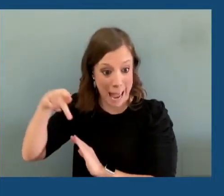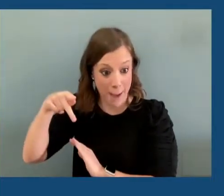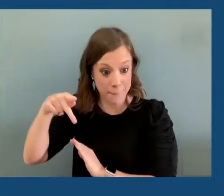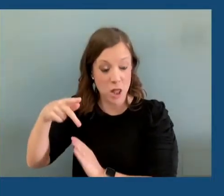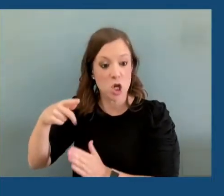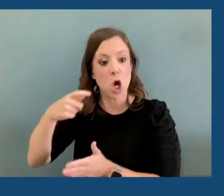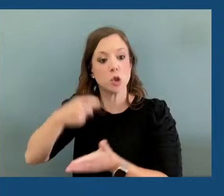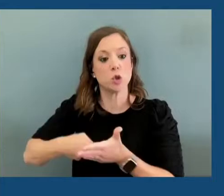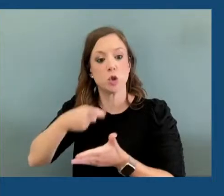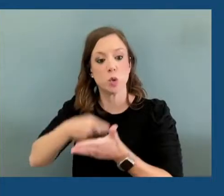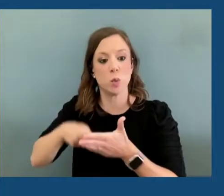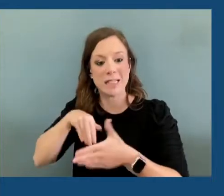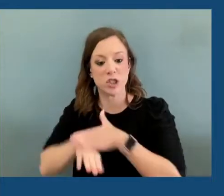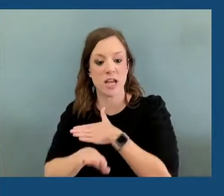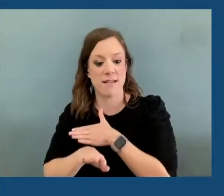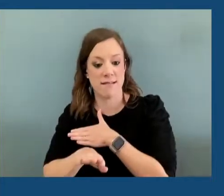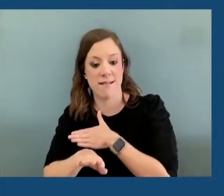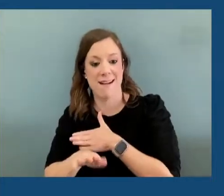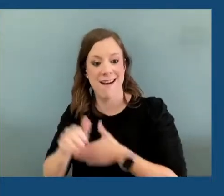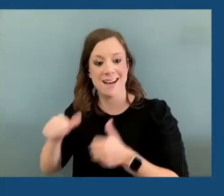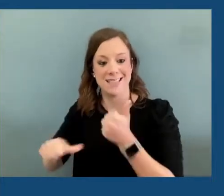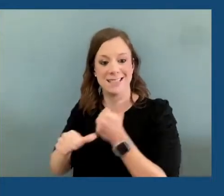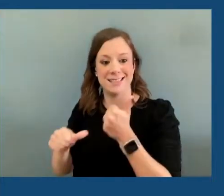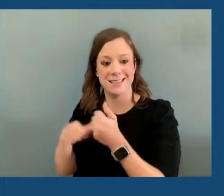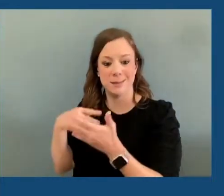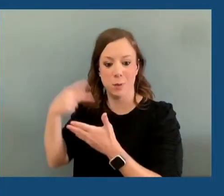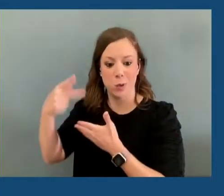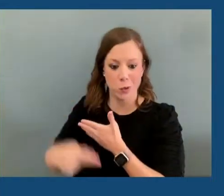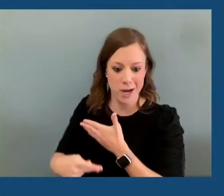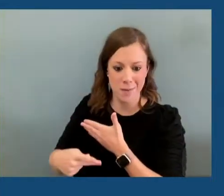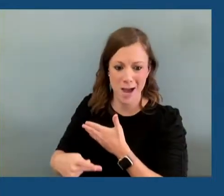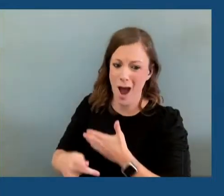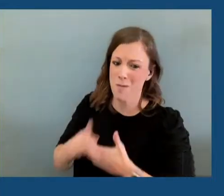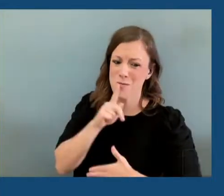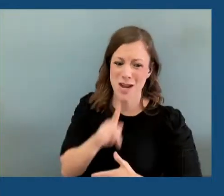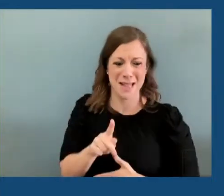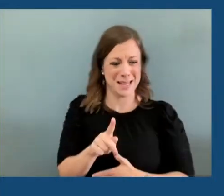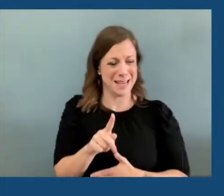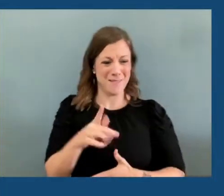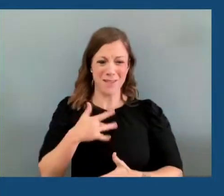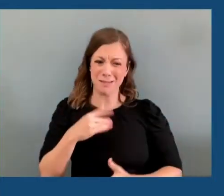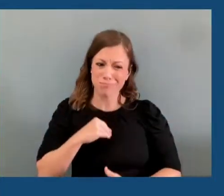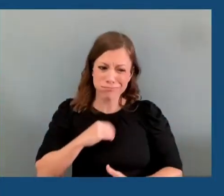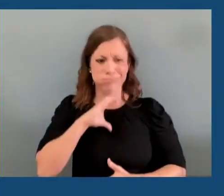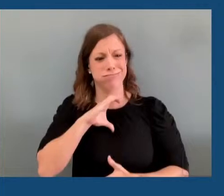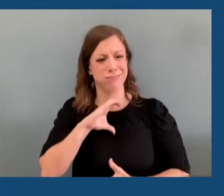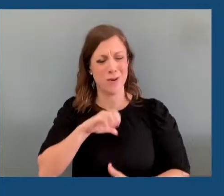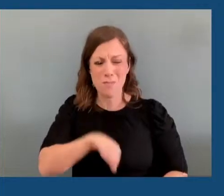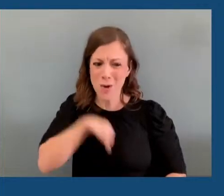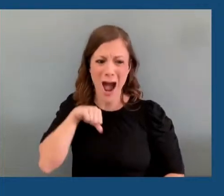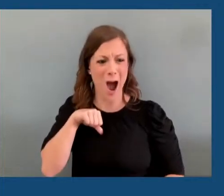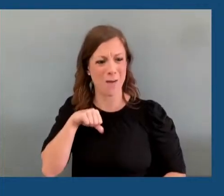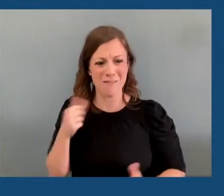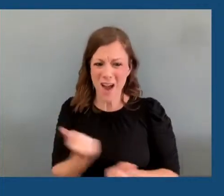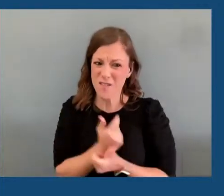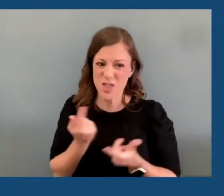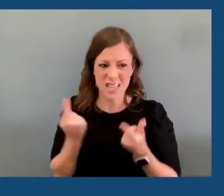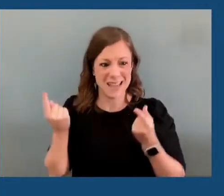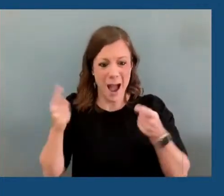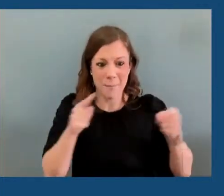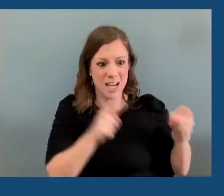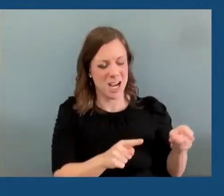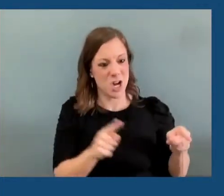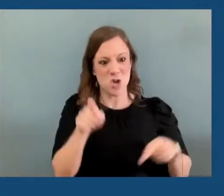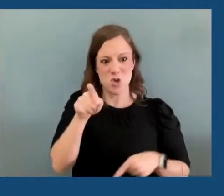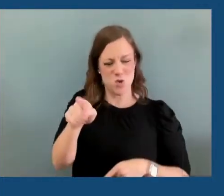these investments are doing, and I look forward to just hearing so much more. You truly do give us optimism that